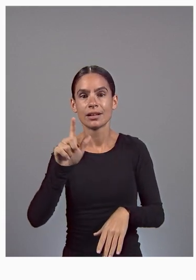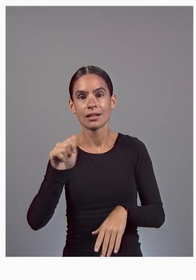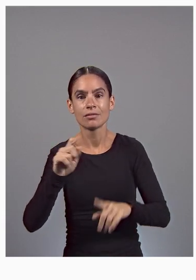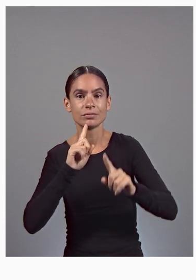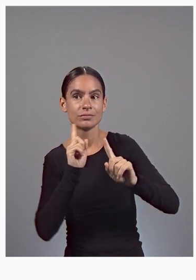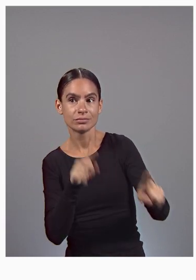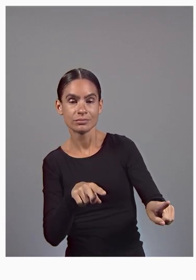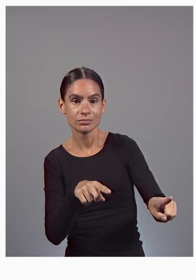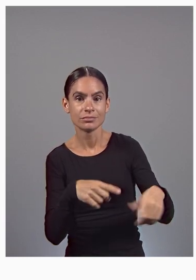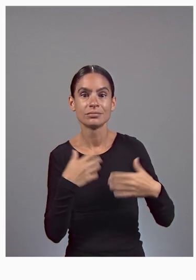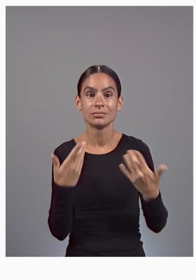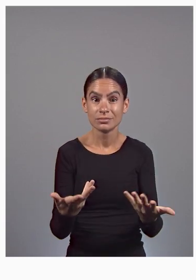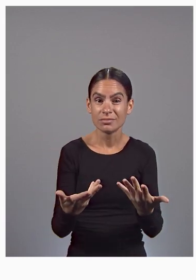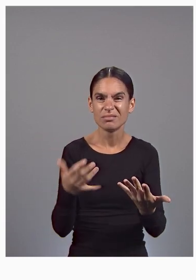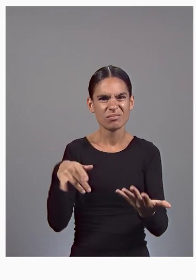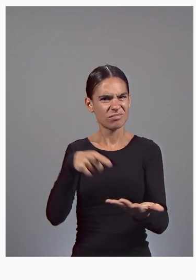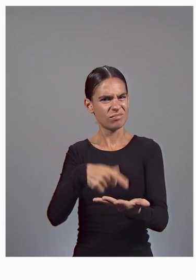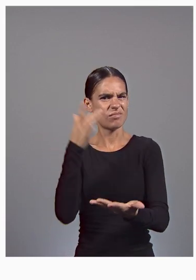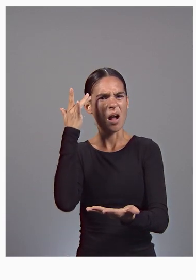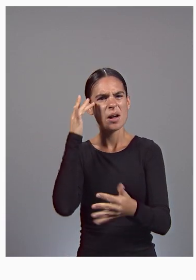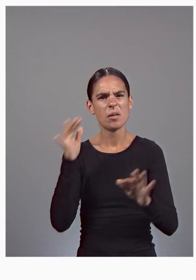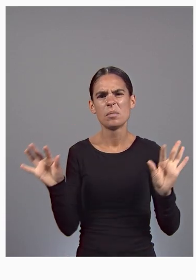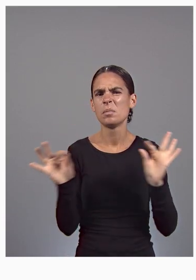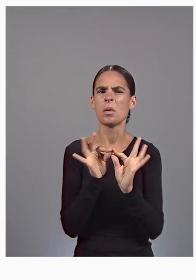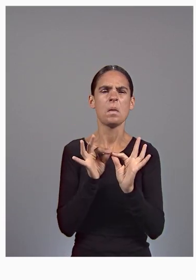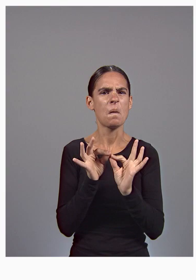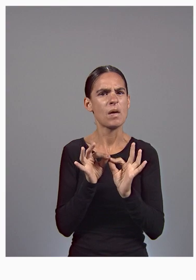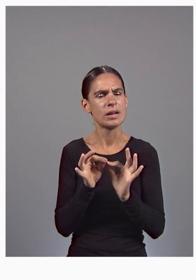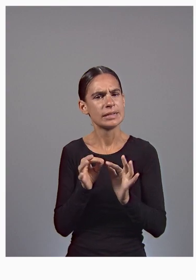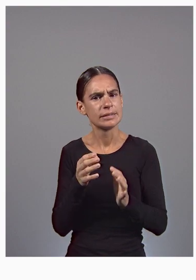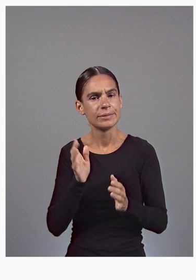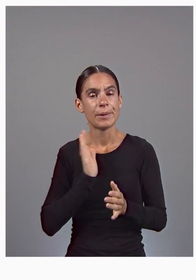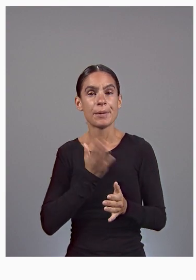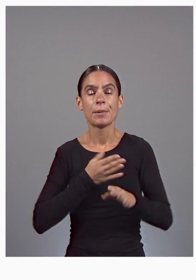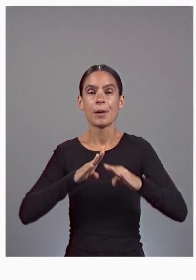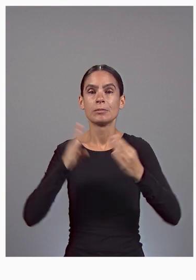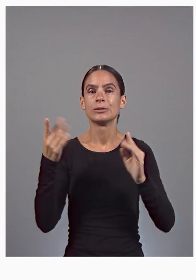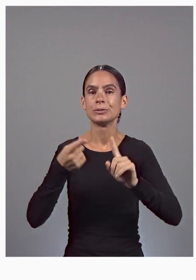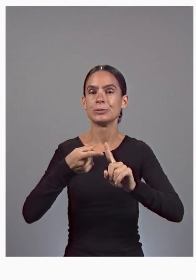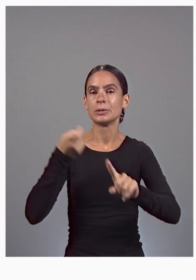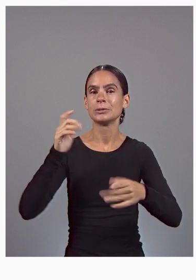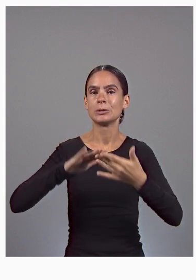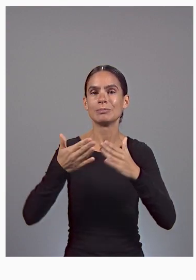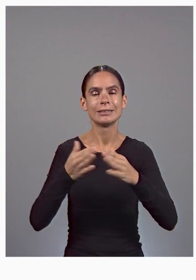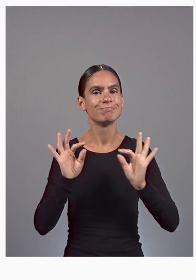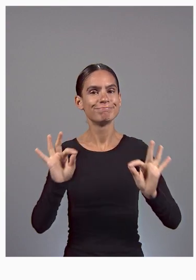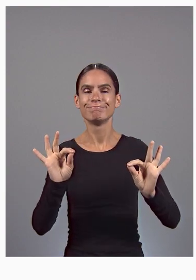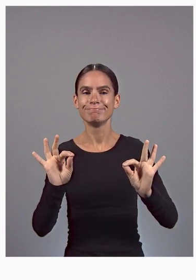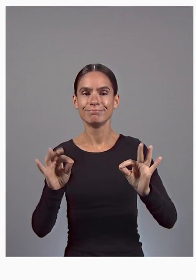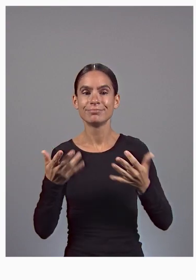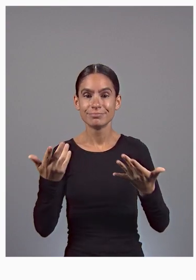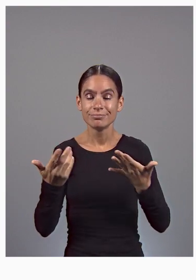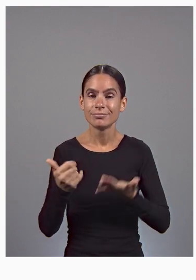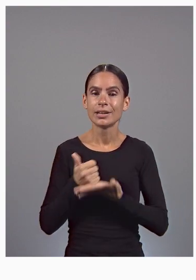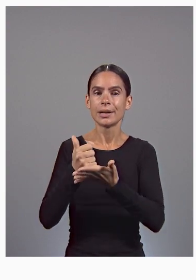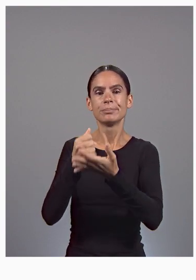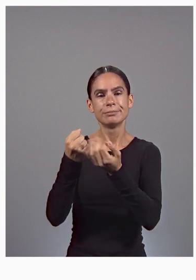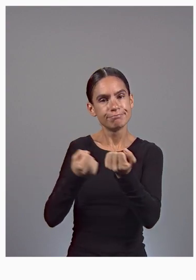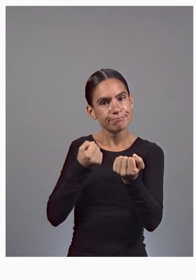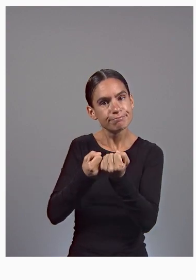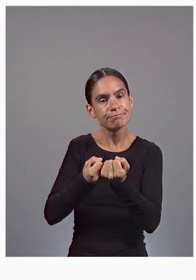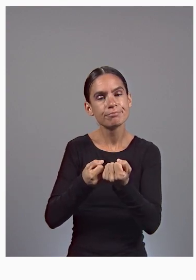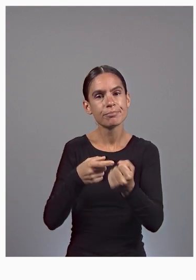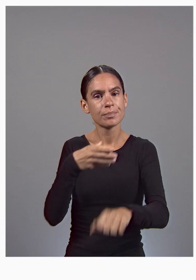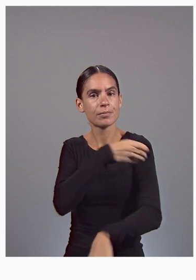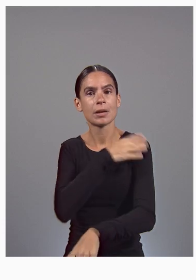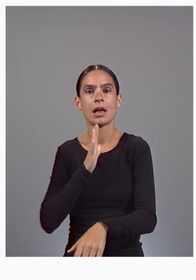is so important for the community. Open source is everywhere. It helps power our electrical grids, water